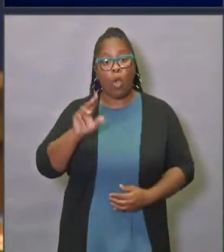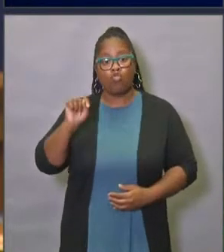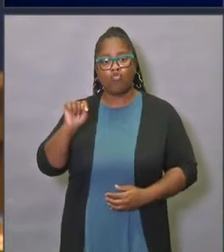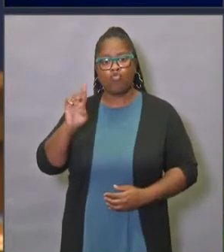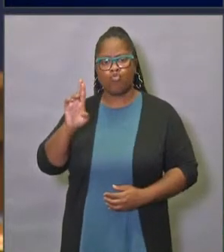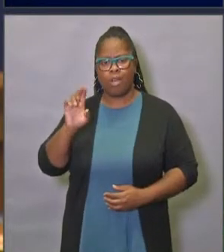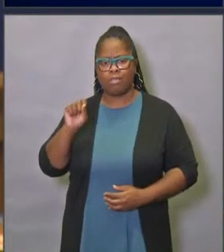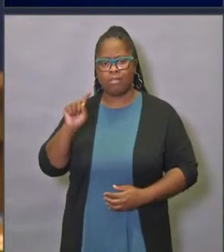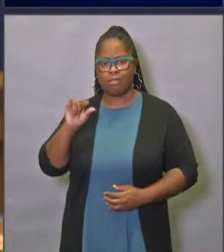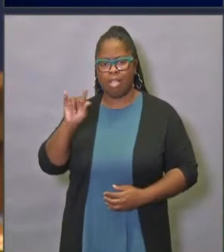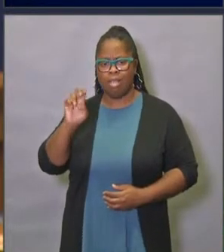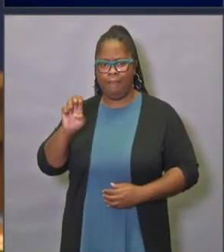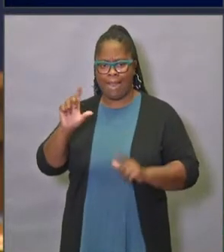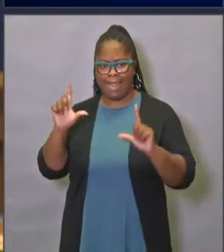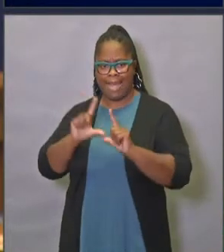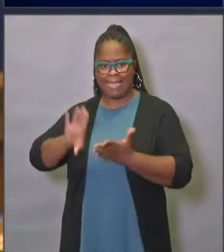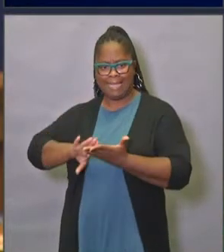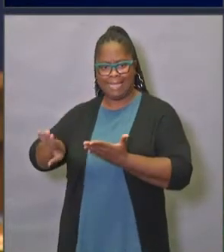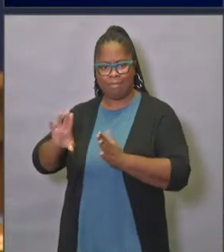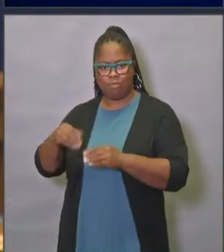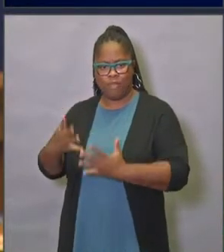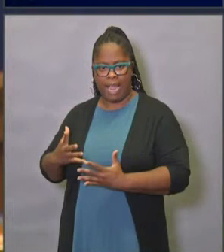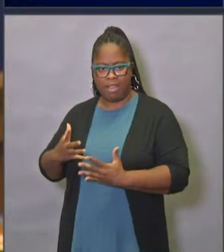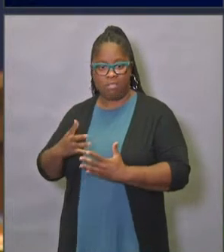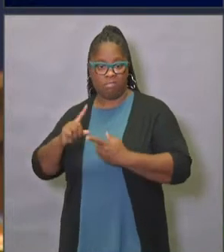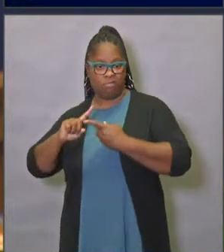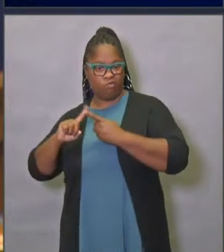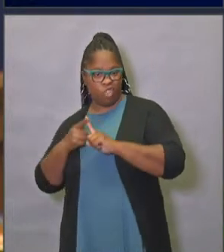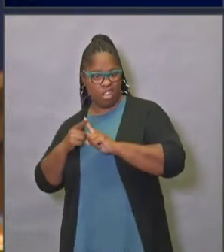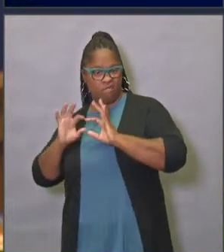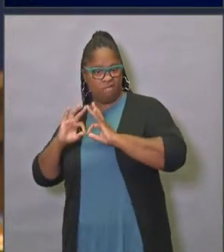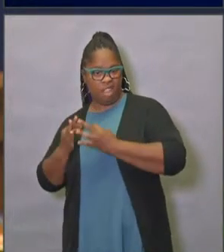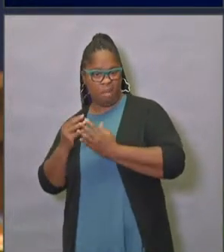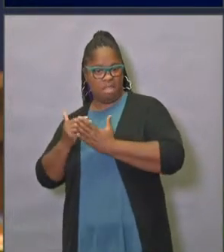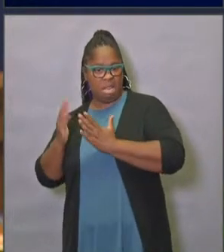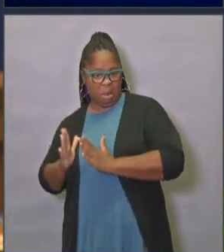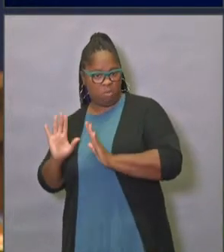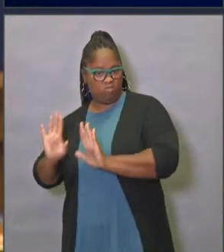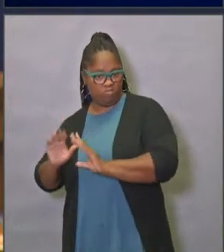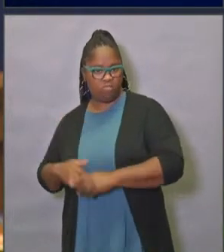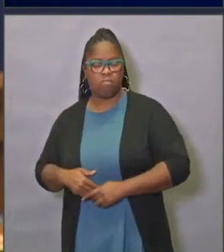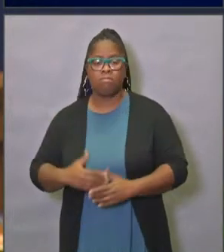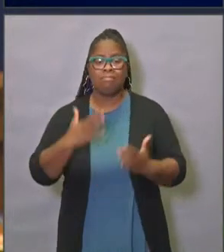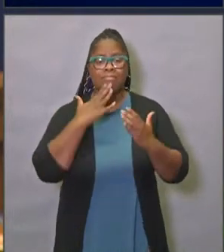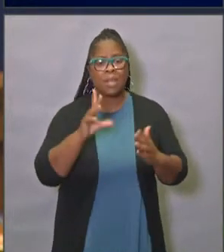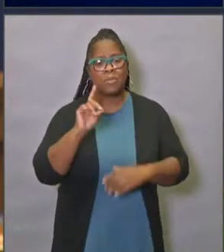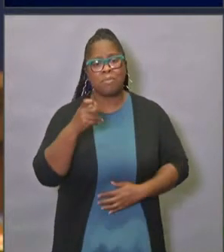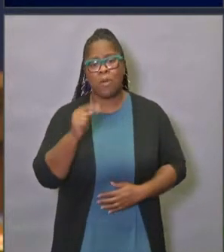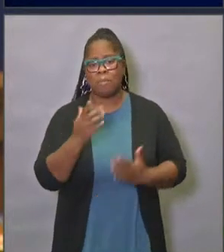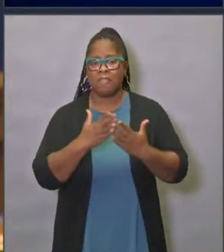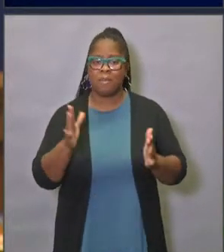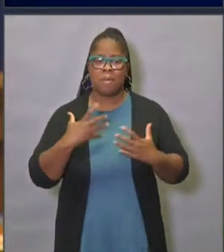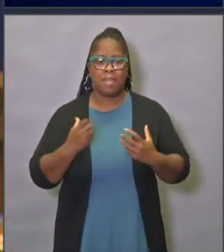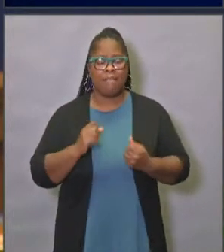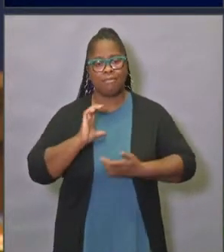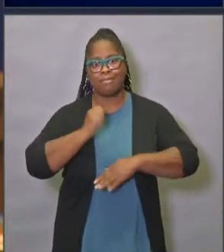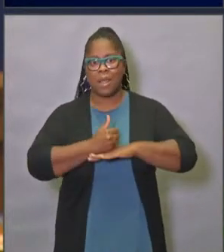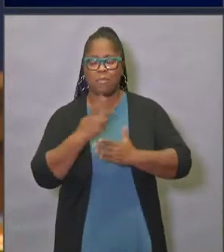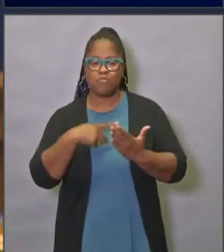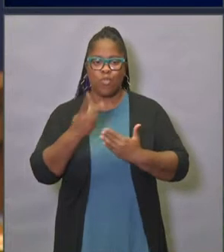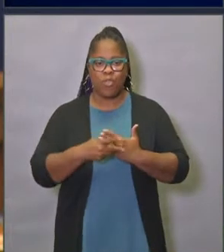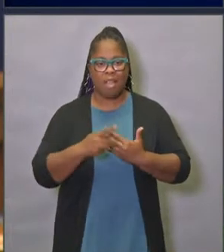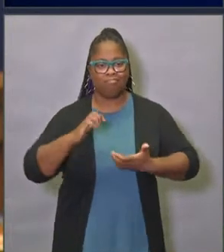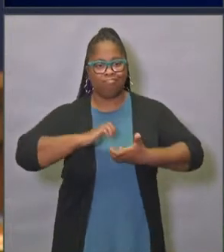provider, family, friend, neighbor in LA County. And I want to thank the Department of Public Health for setting up this program along